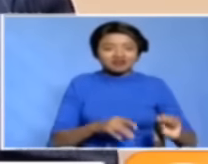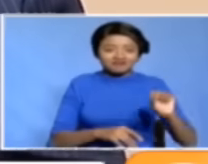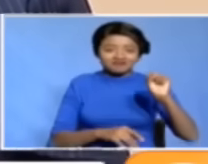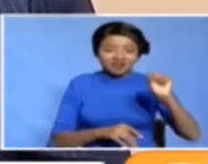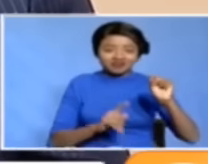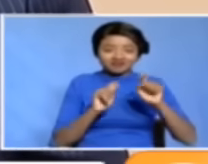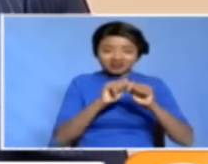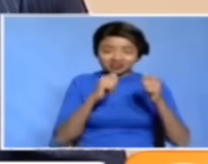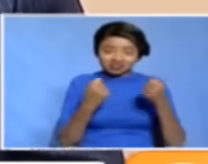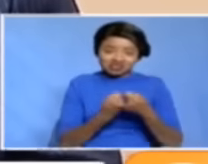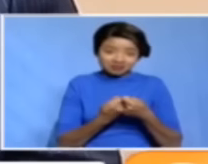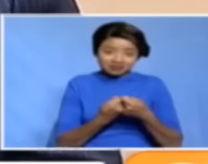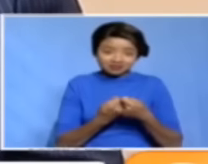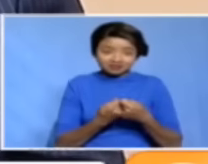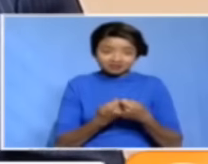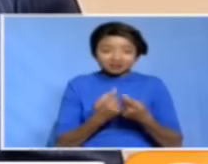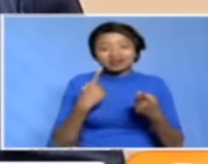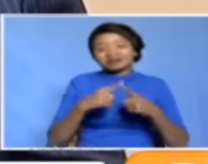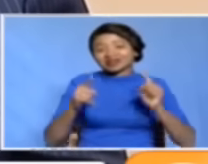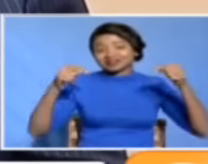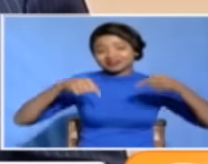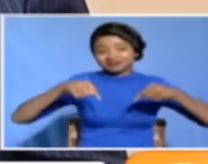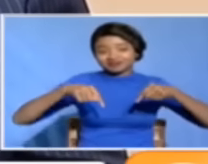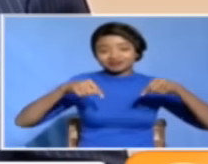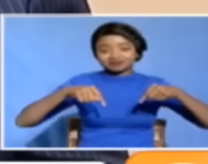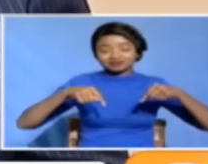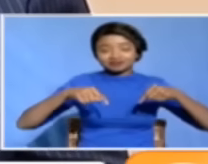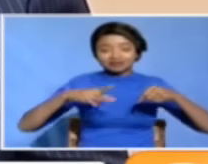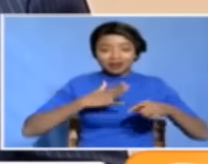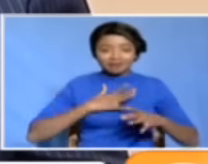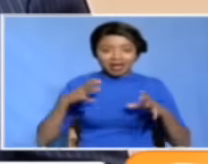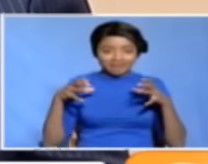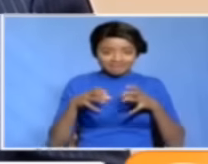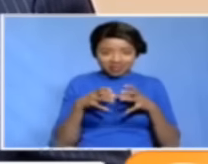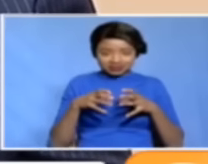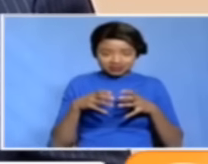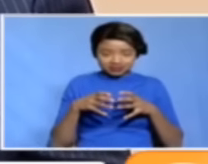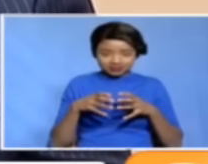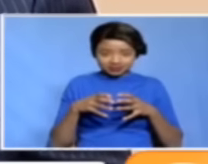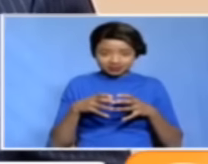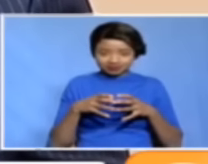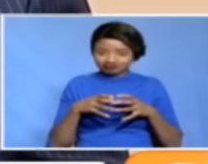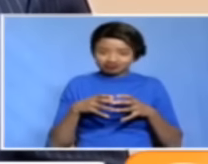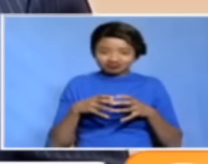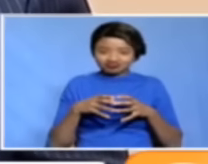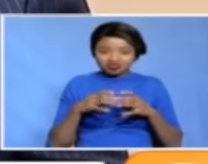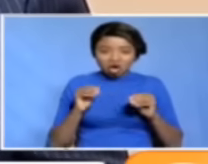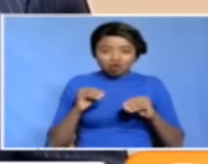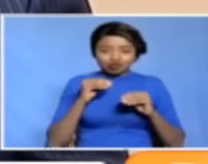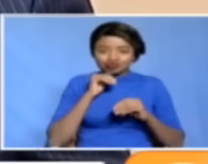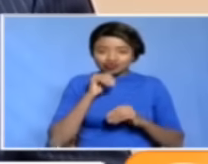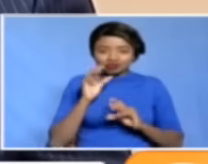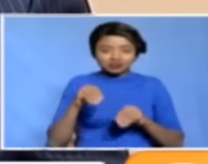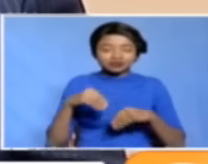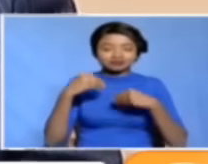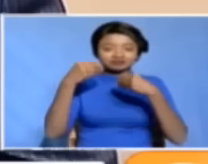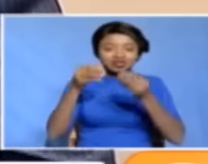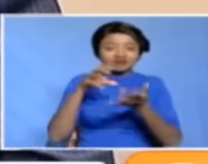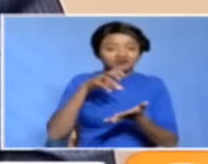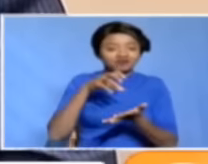tribes. But for now, my party has not presented its position on a